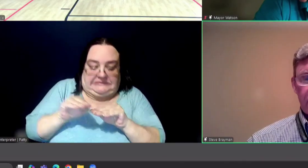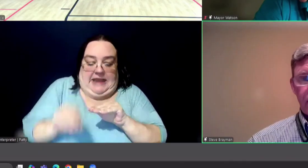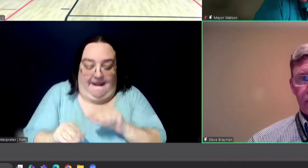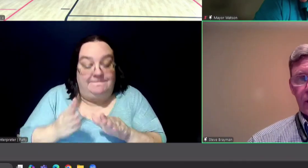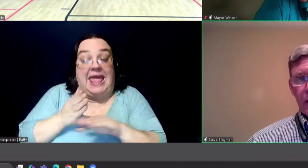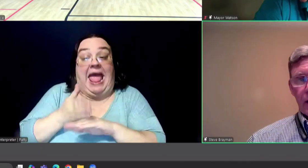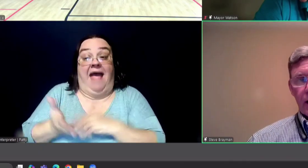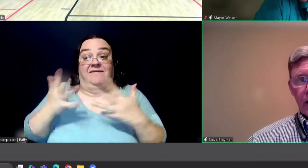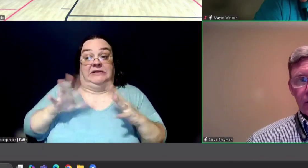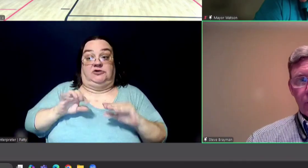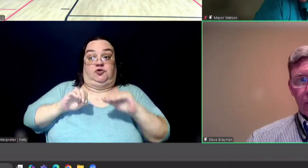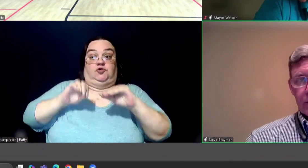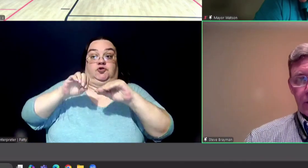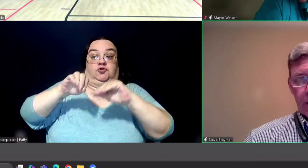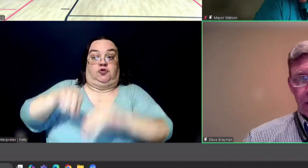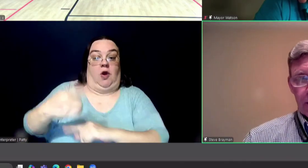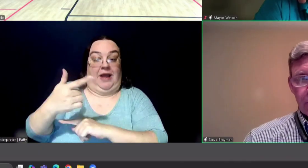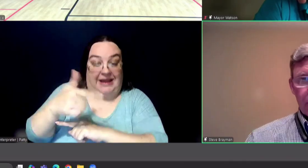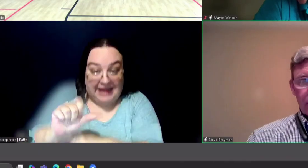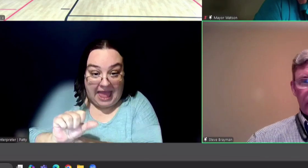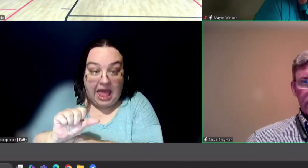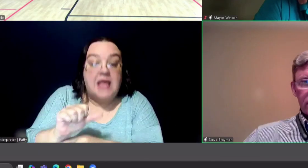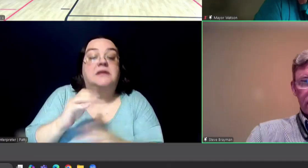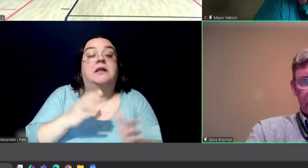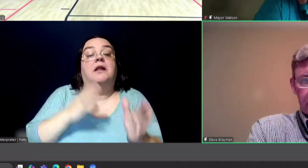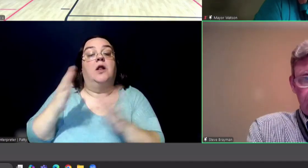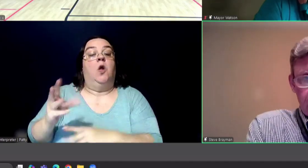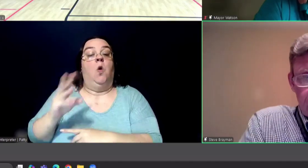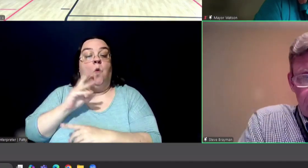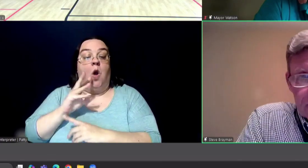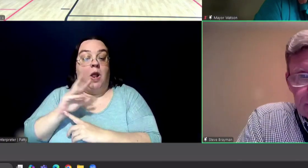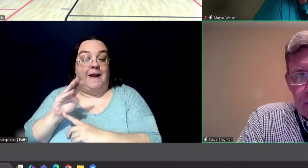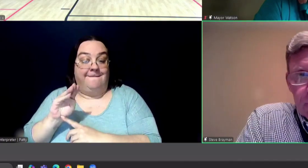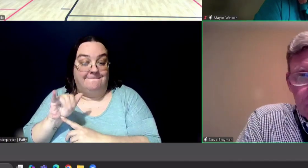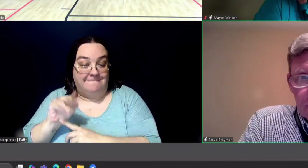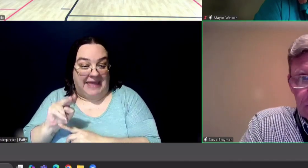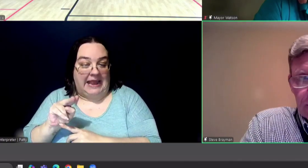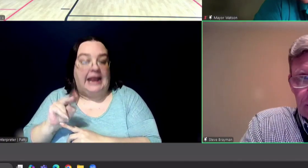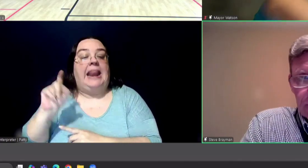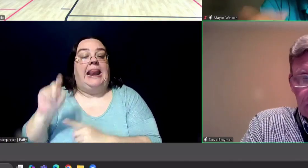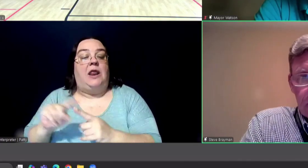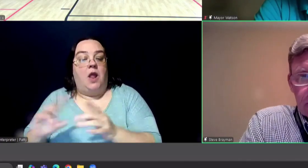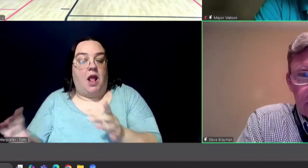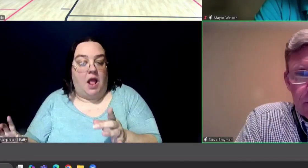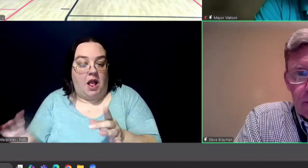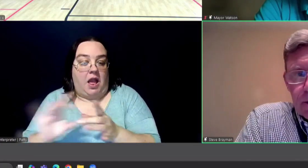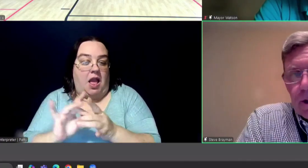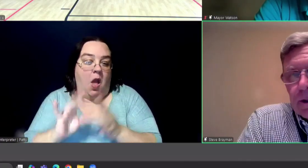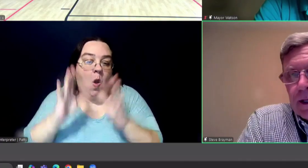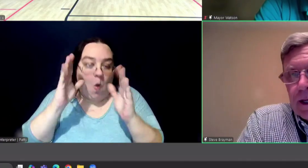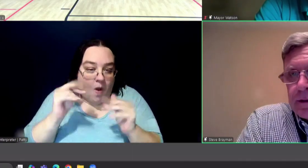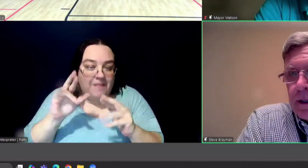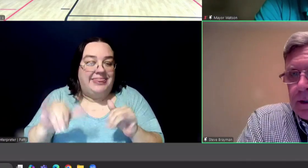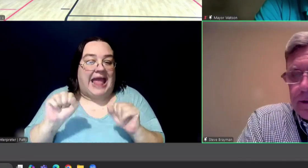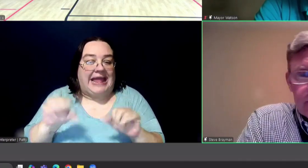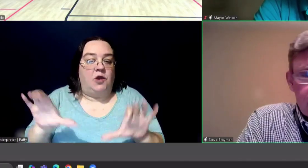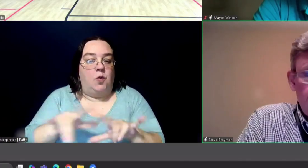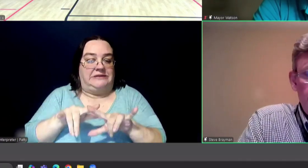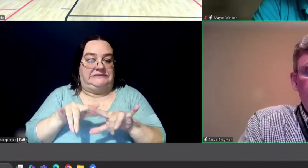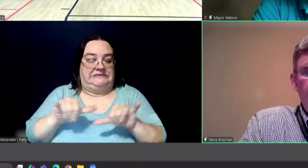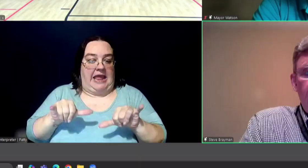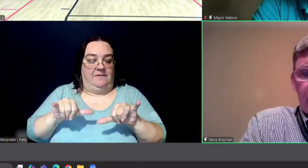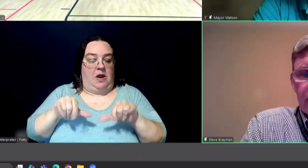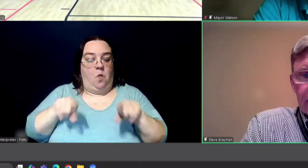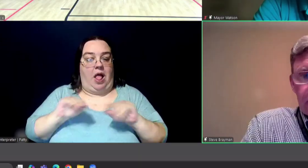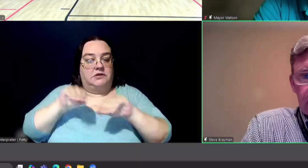is installed, the water main still needs to be connected. I'm hoping that can be done concurrently while the gas line is